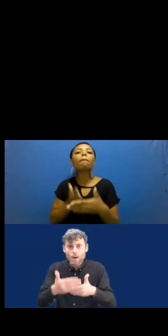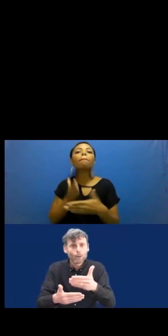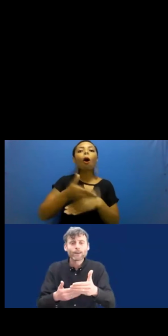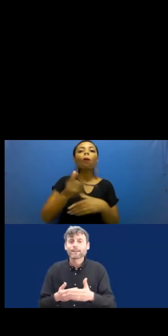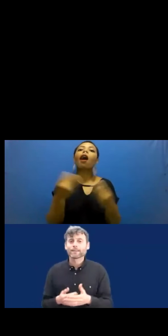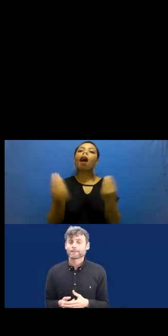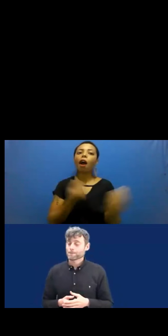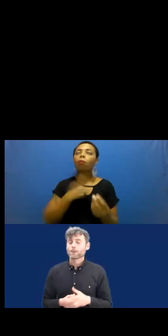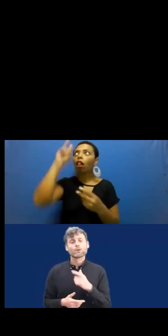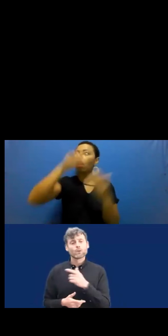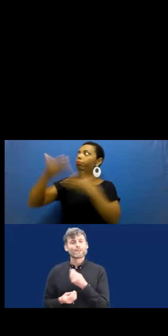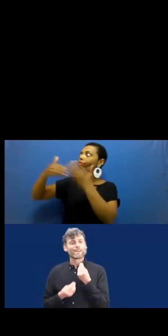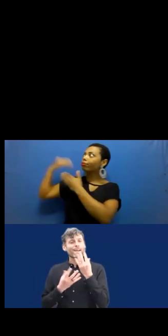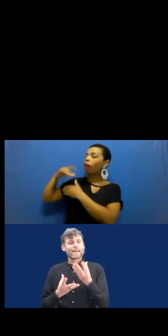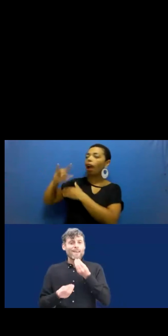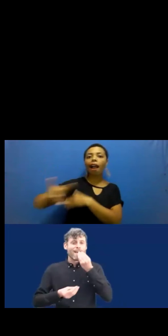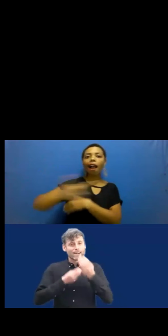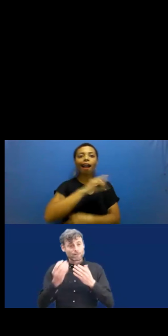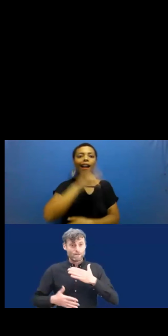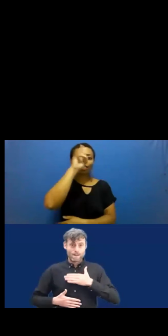narratives of life stories.